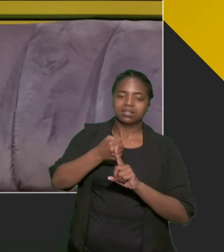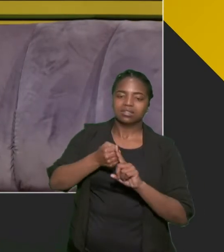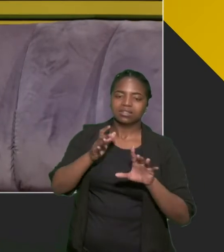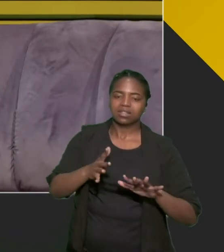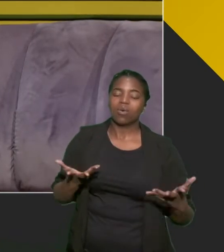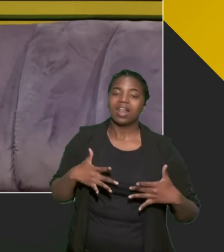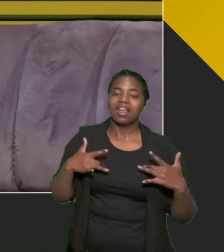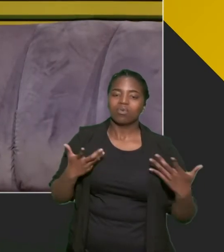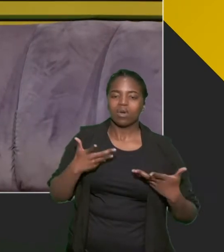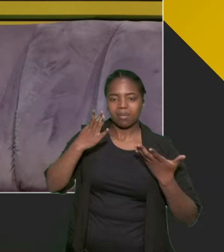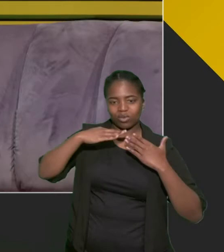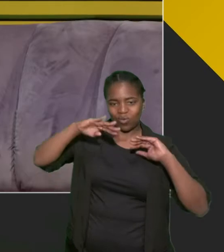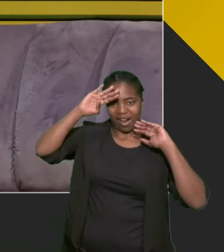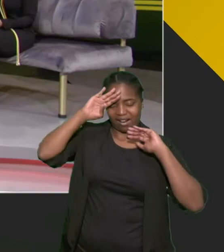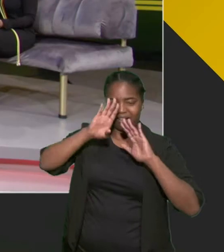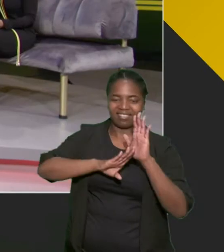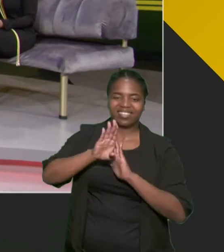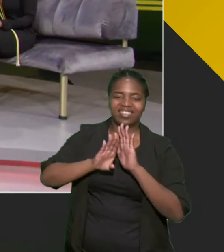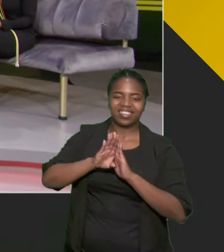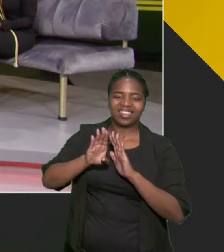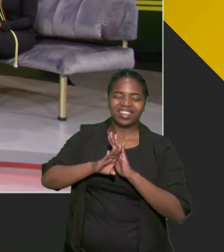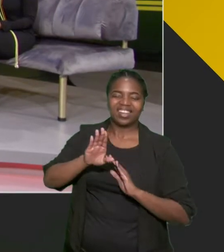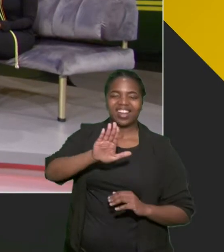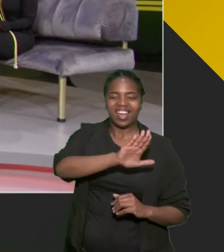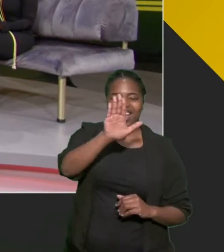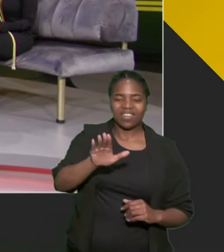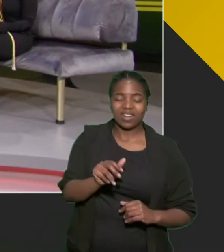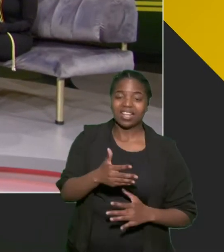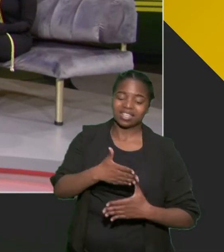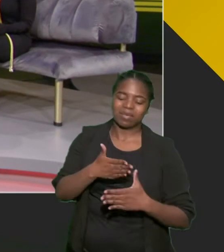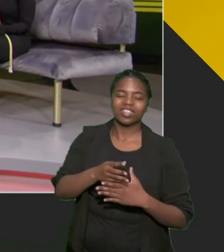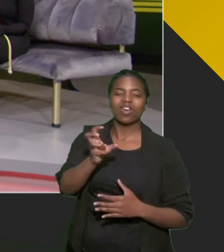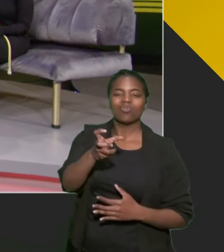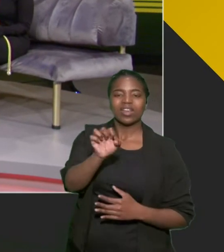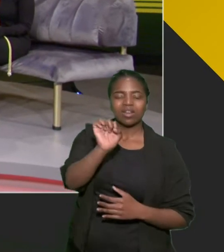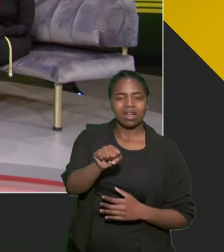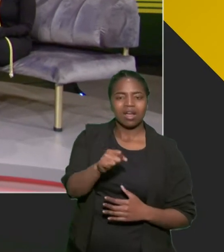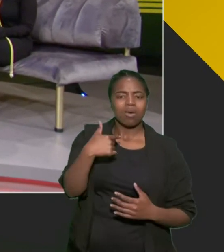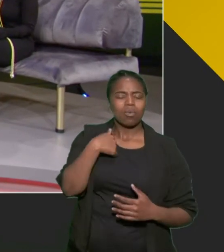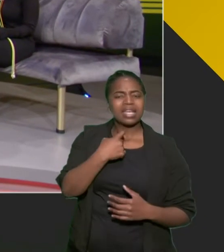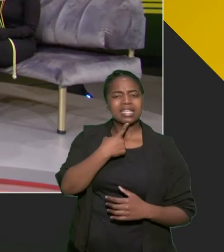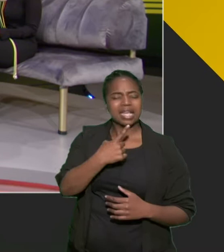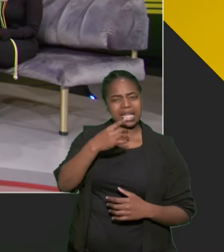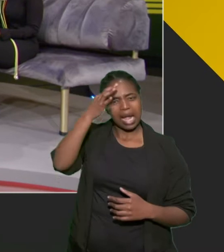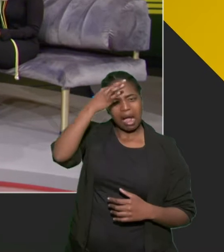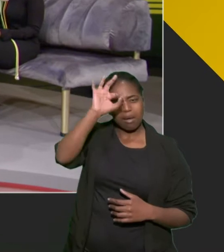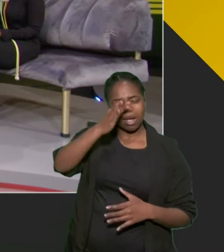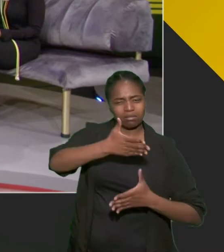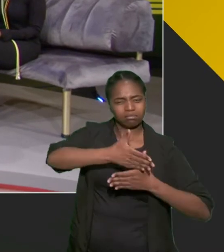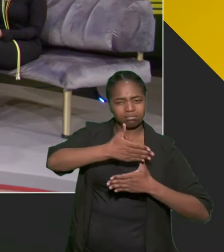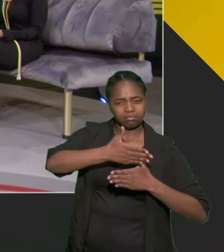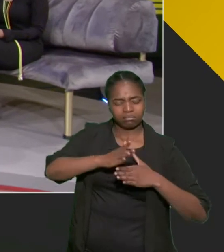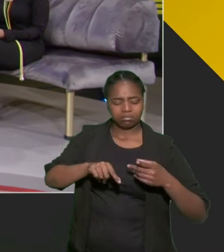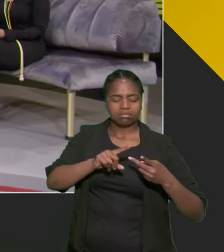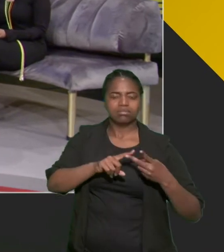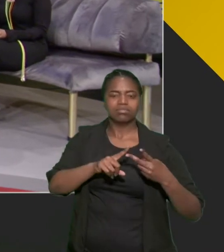based in Botswana, the most prosperous country in Africa. He's a radio talk show host, and where he speaks about government regulations, call on a